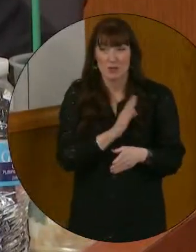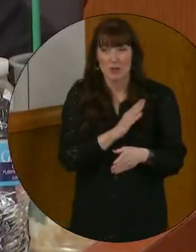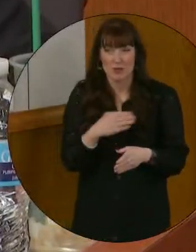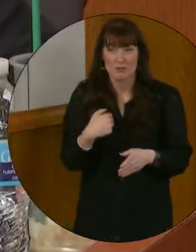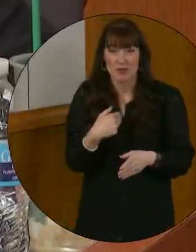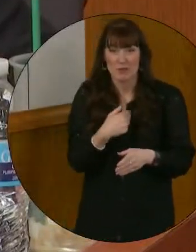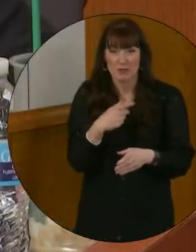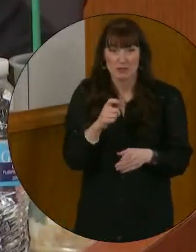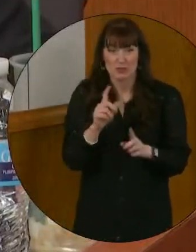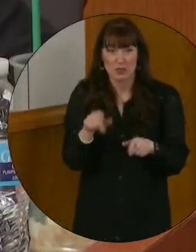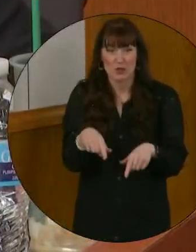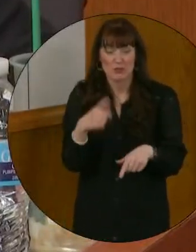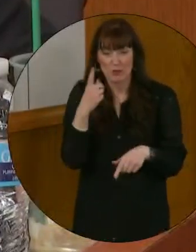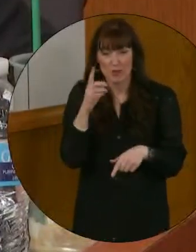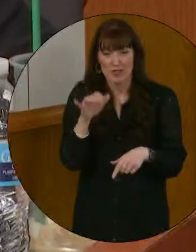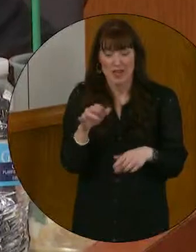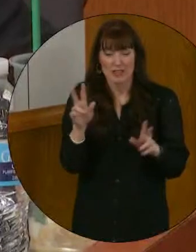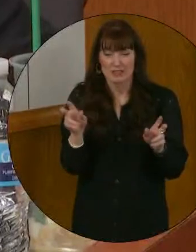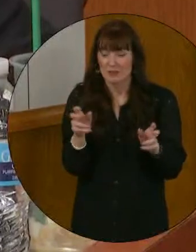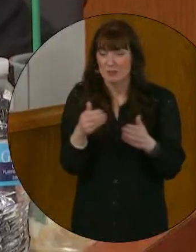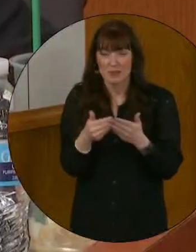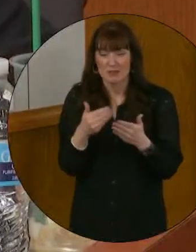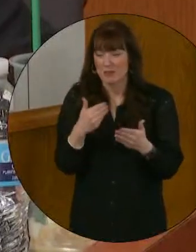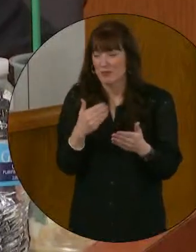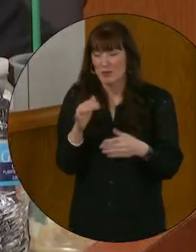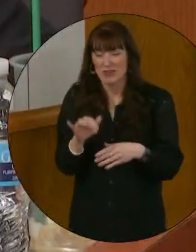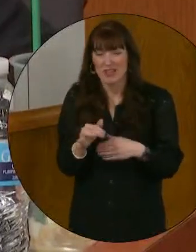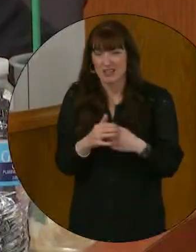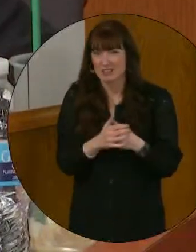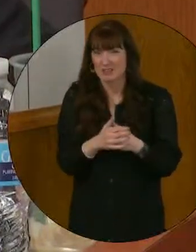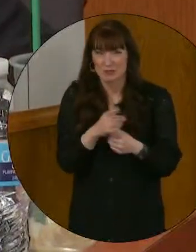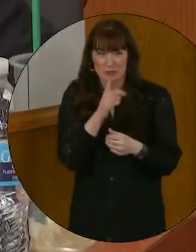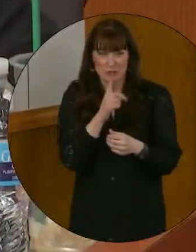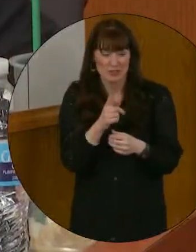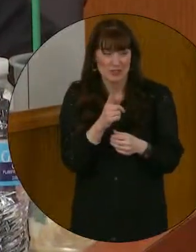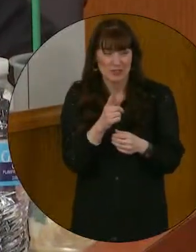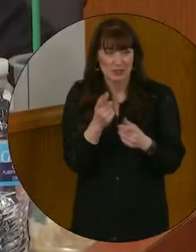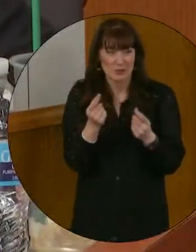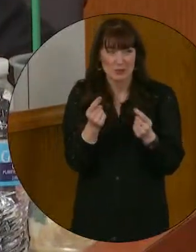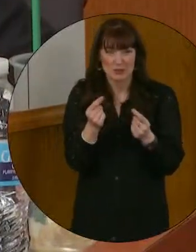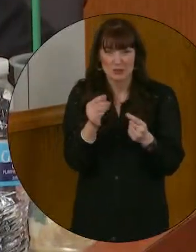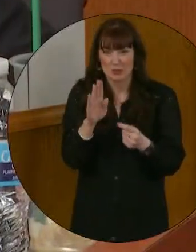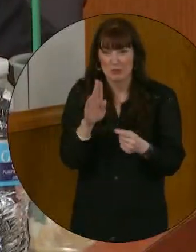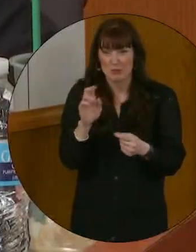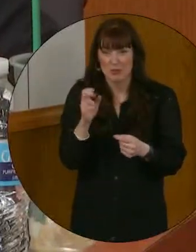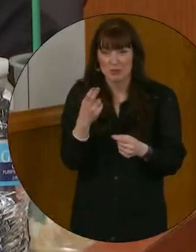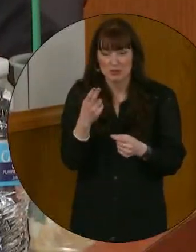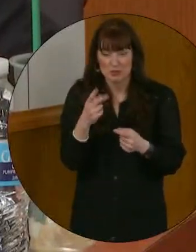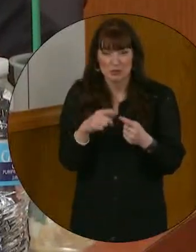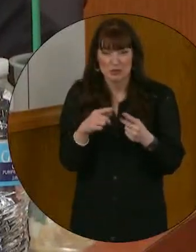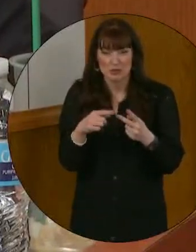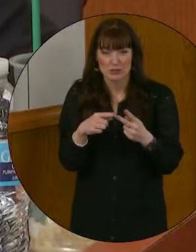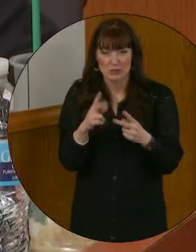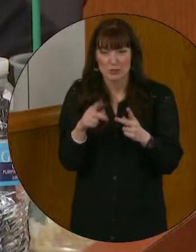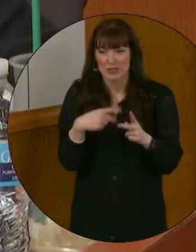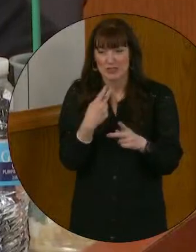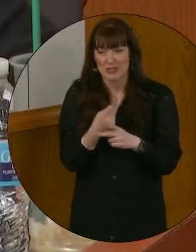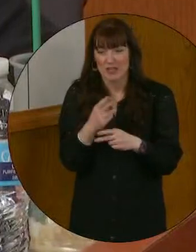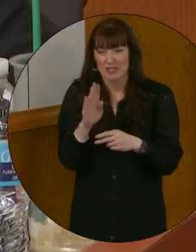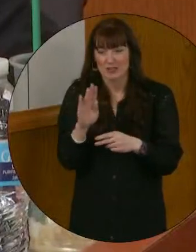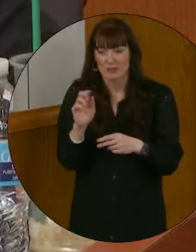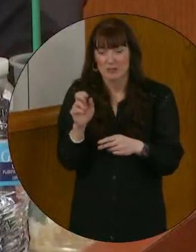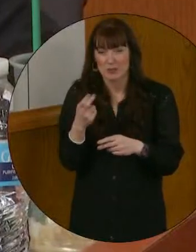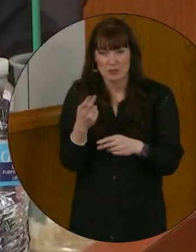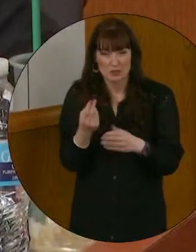there. But the meeting previous to all of those were about where they were going to place bushes and what kind of indigenous bushes they were going to